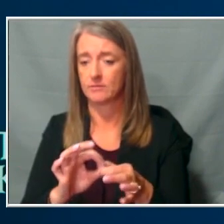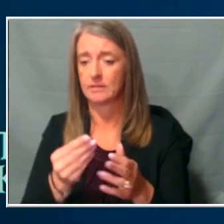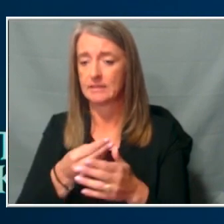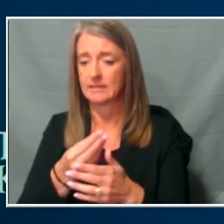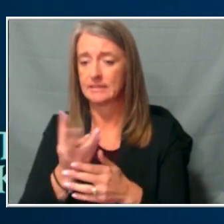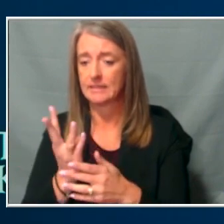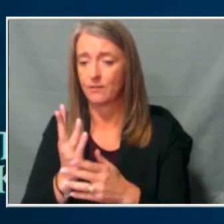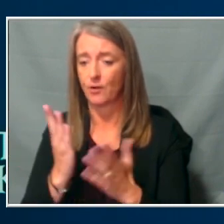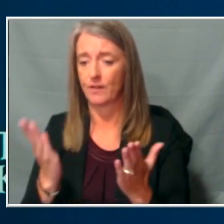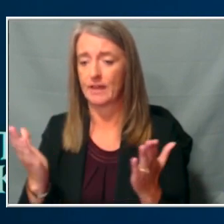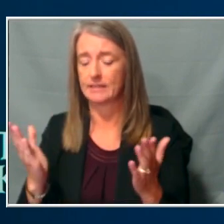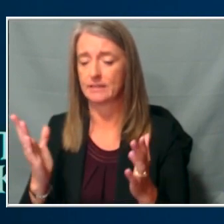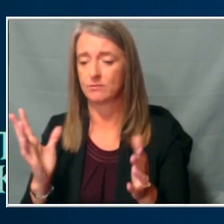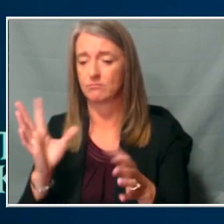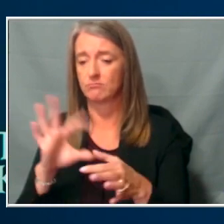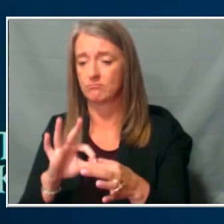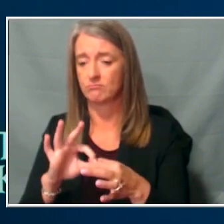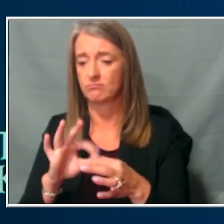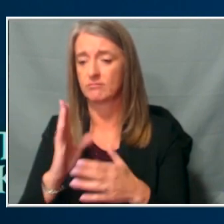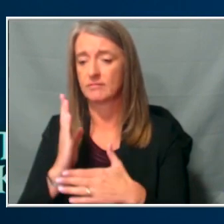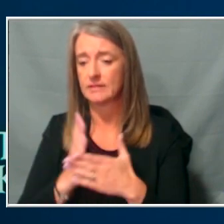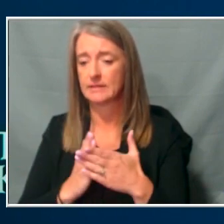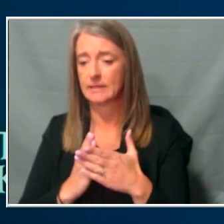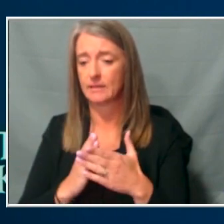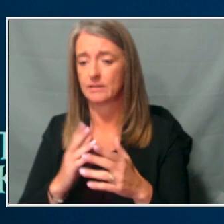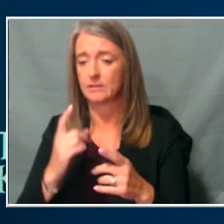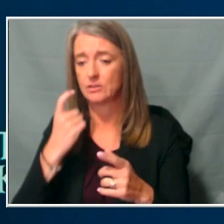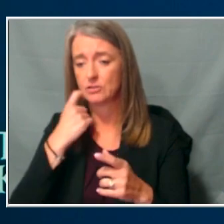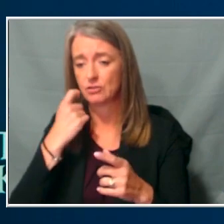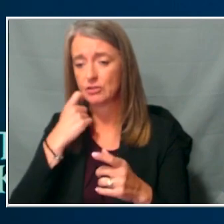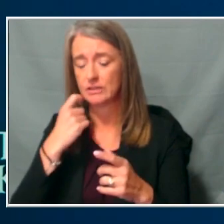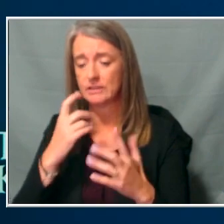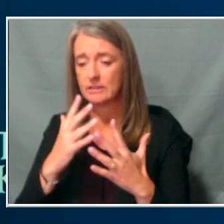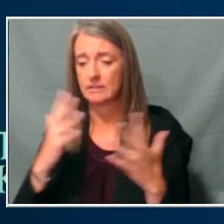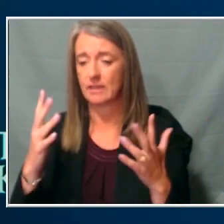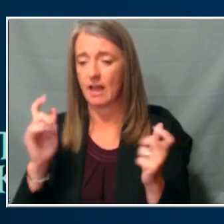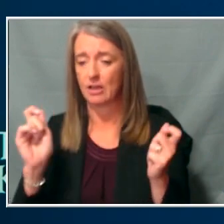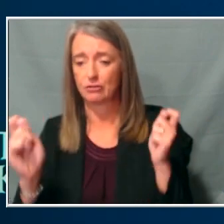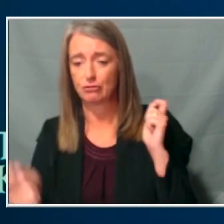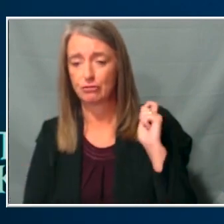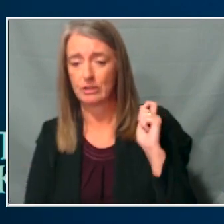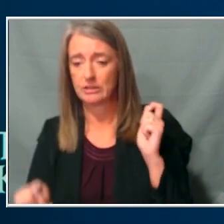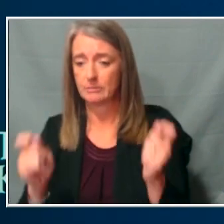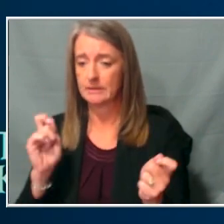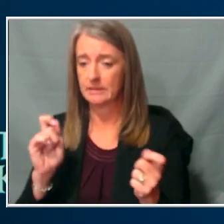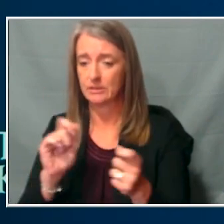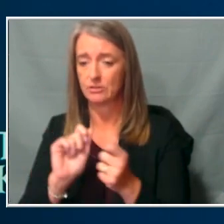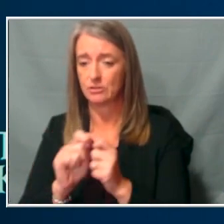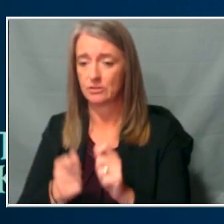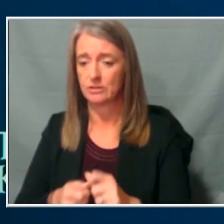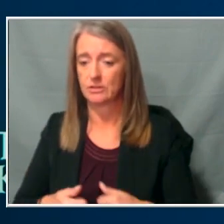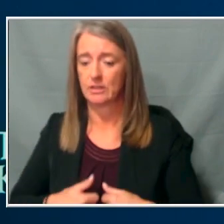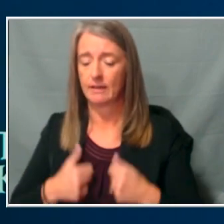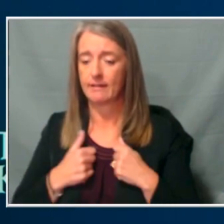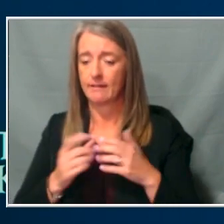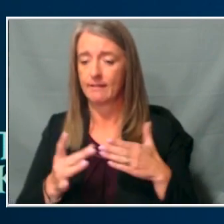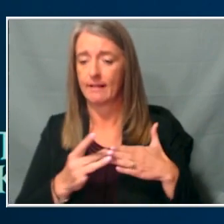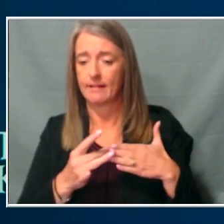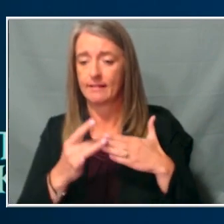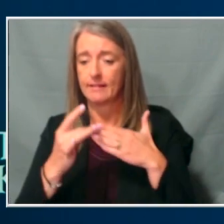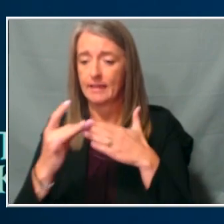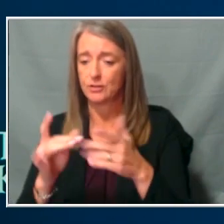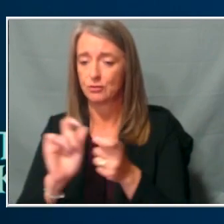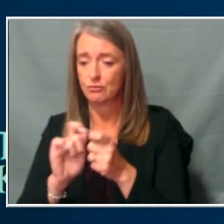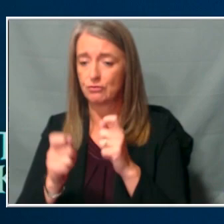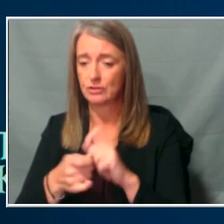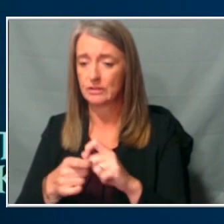were contributing, and part of it was just, I think you had just undergone an enormous adjustment and change in your life that really led to changes